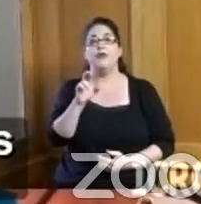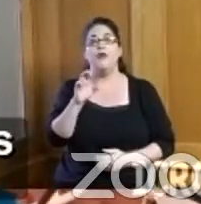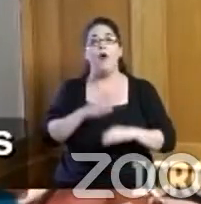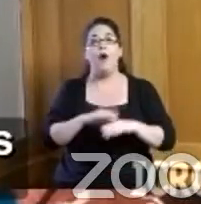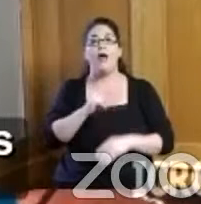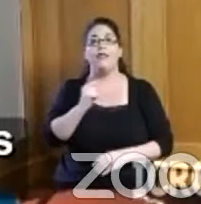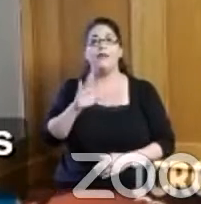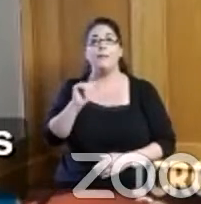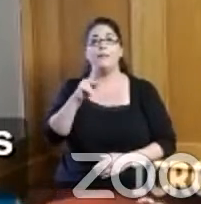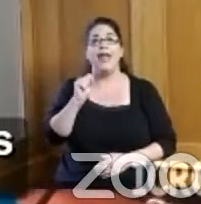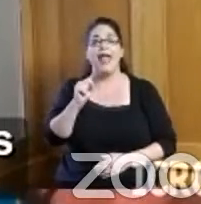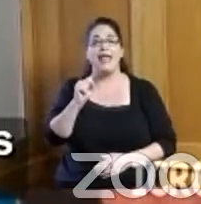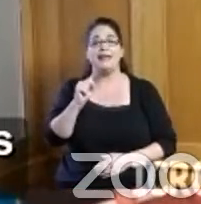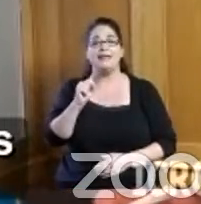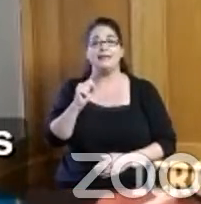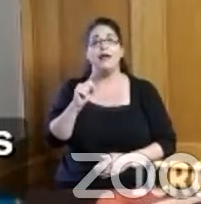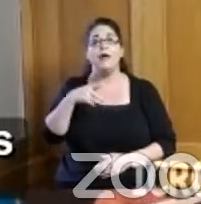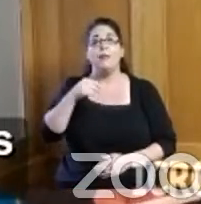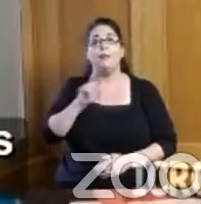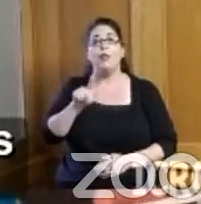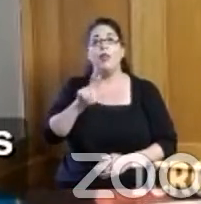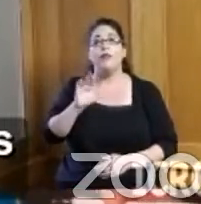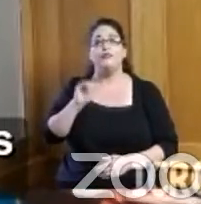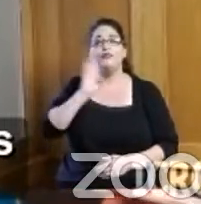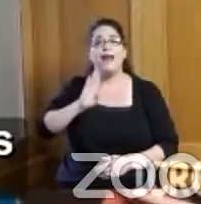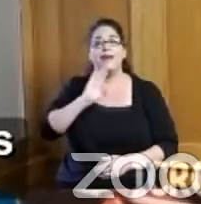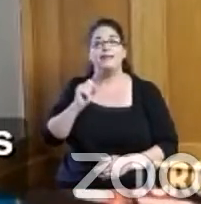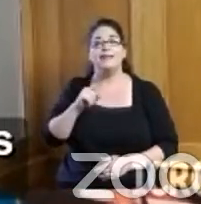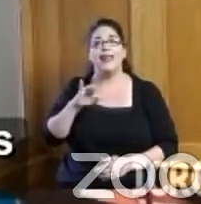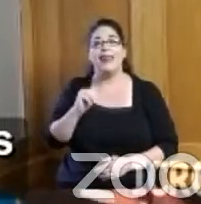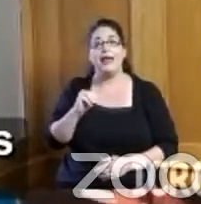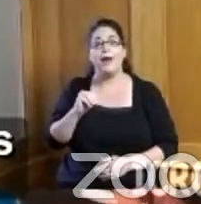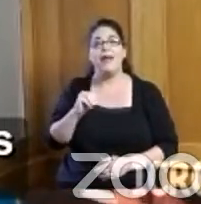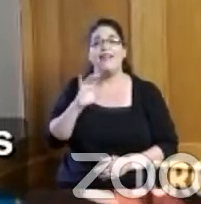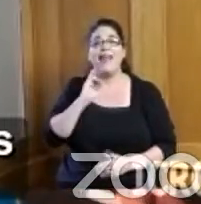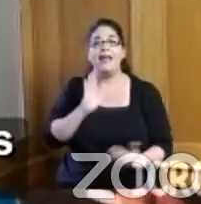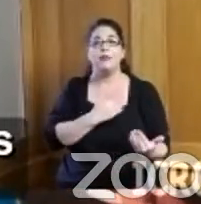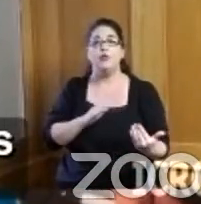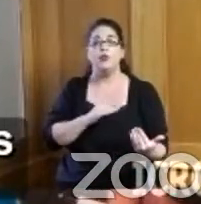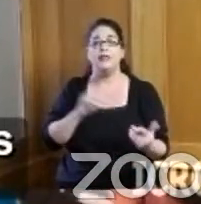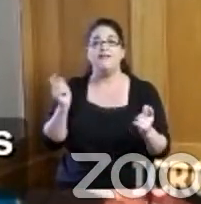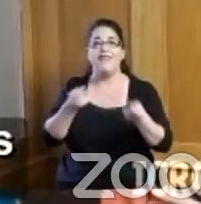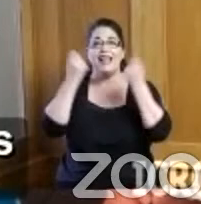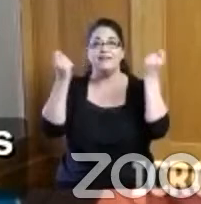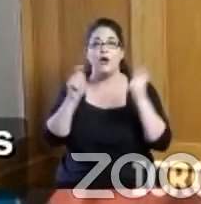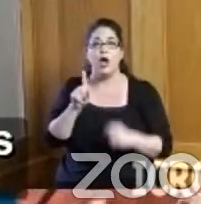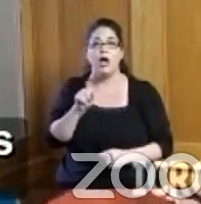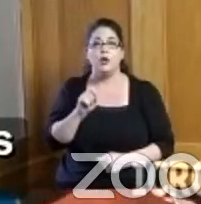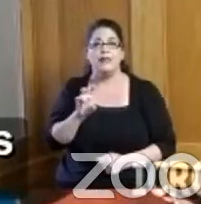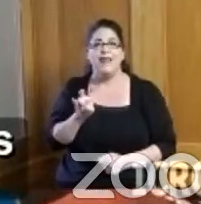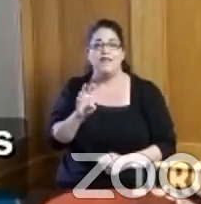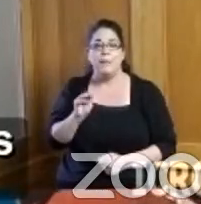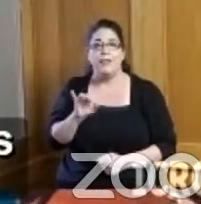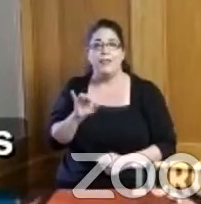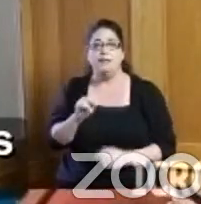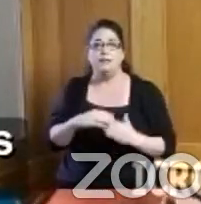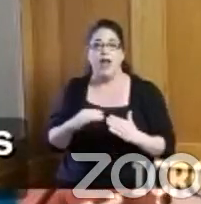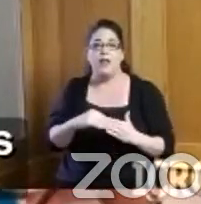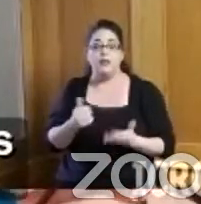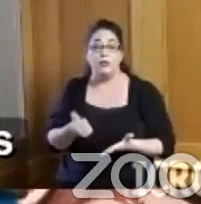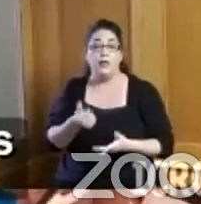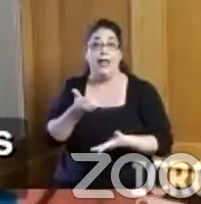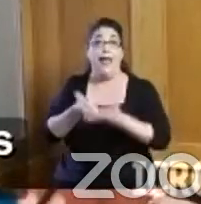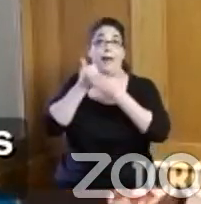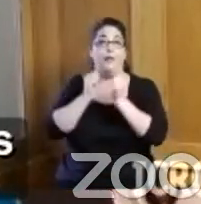the Paul Brown Stadium, home of the Cincinnati Music Festival, which brings in $107 million in economic impact for us.